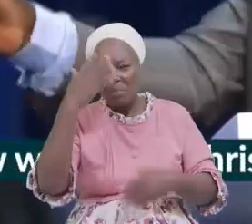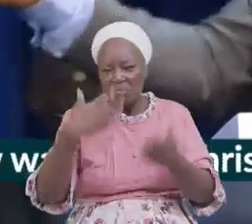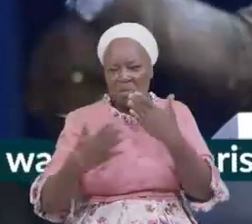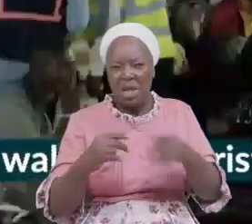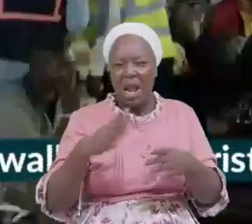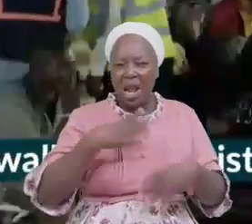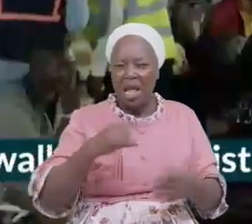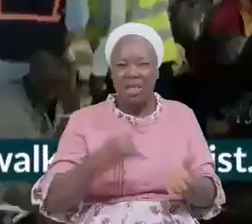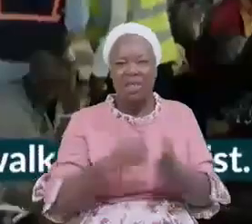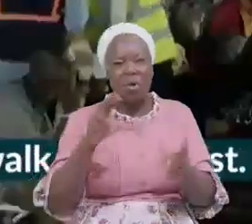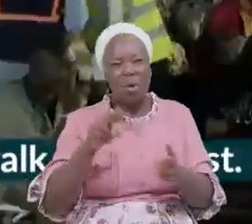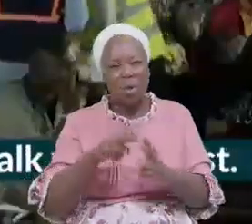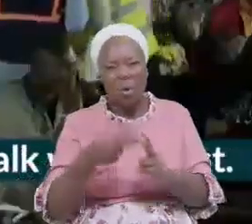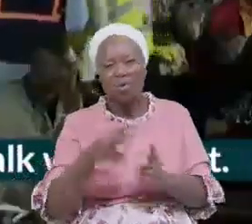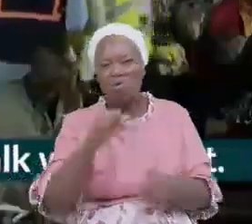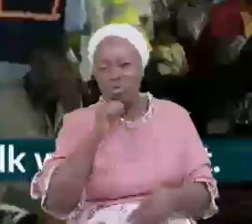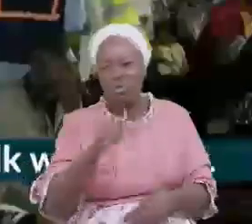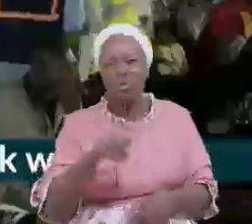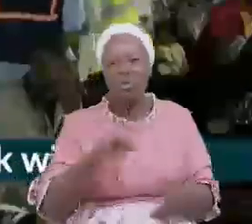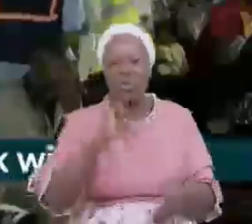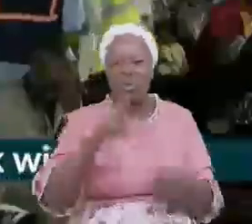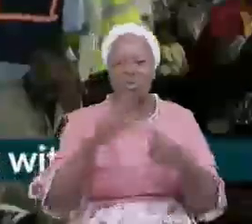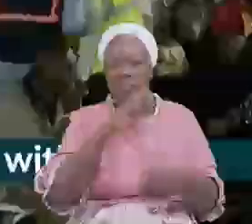to be broken tonight.